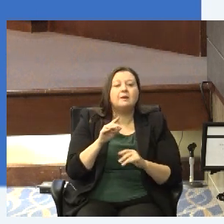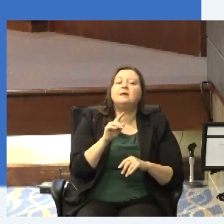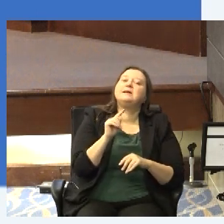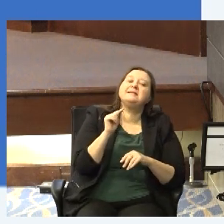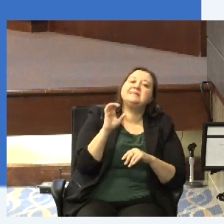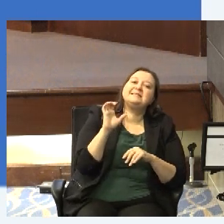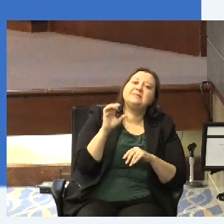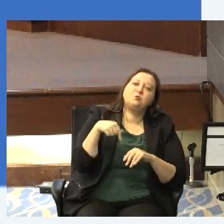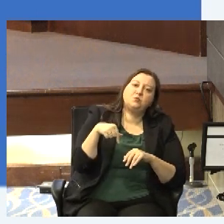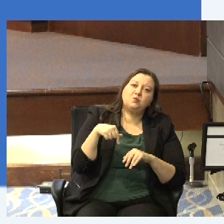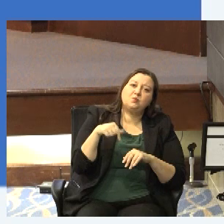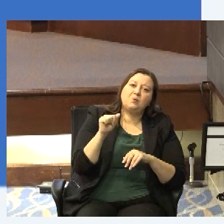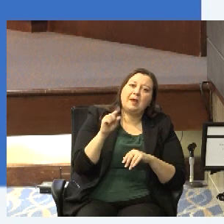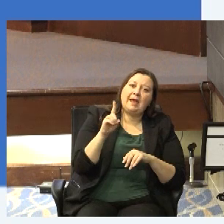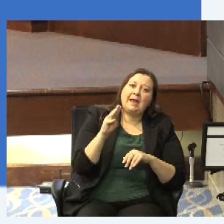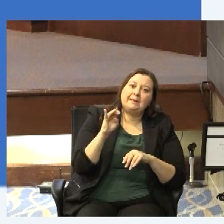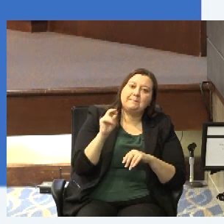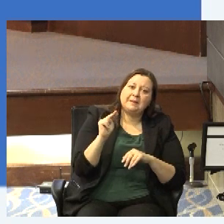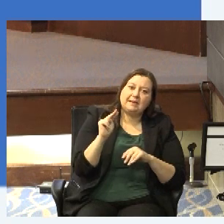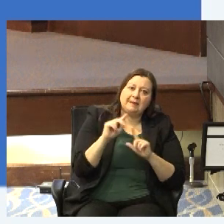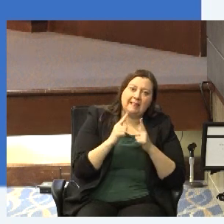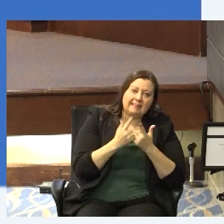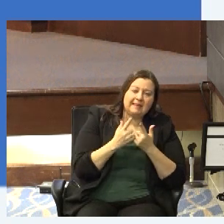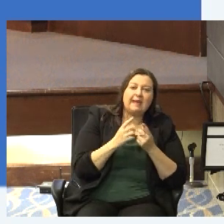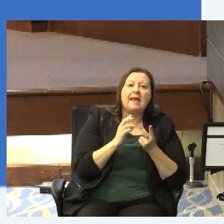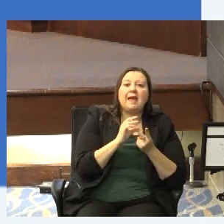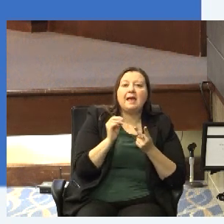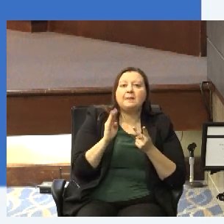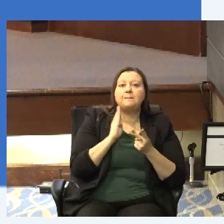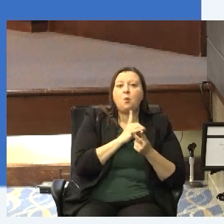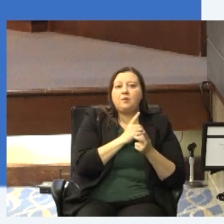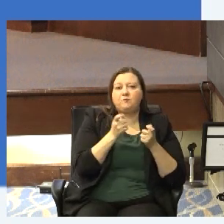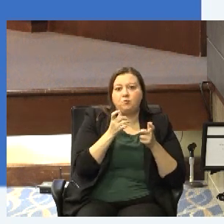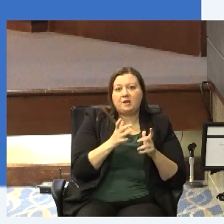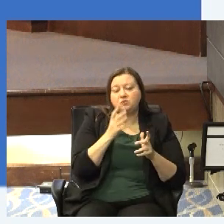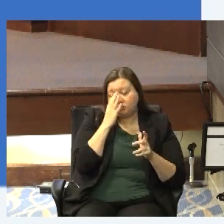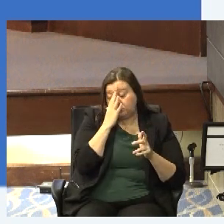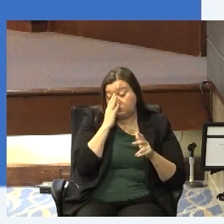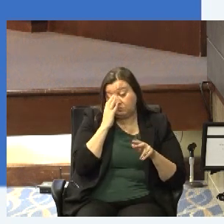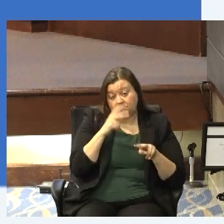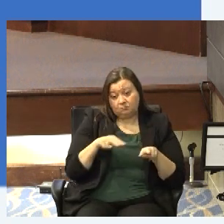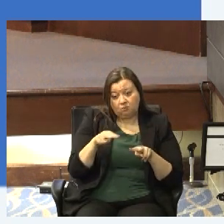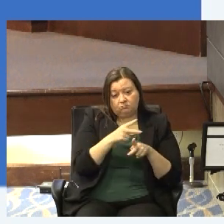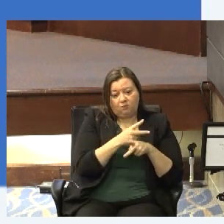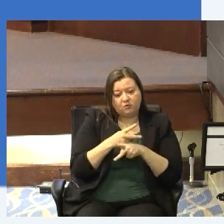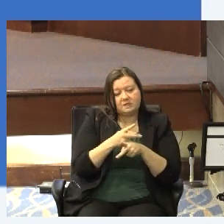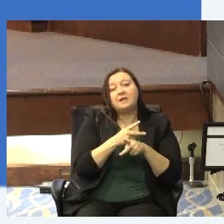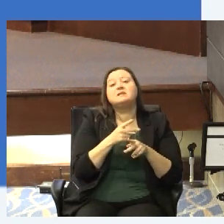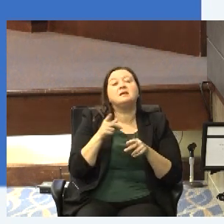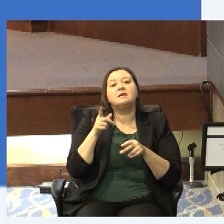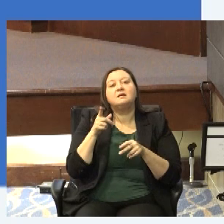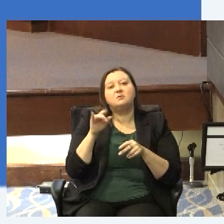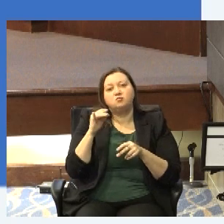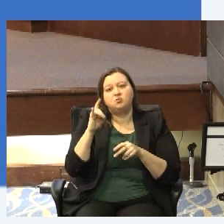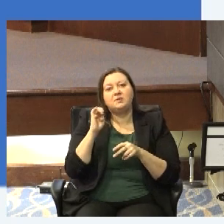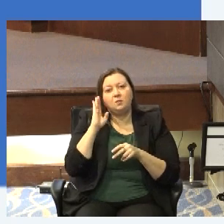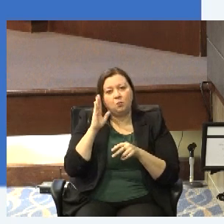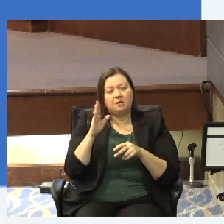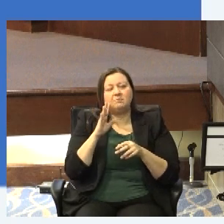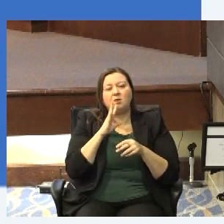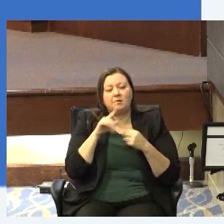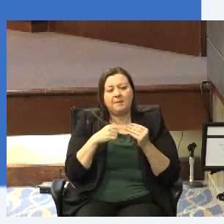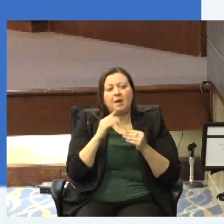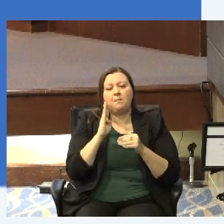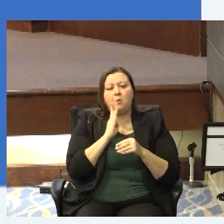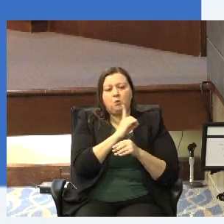TCEQ administratively. It's governed by a board of directors, and Julie will later talk about the board of directors proposed for this MMD. And a